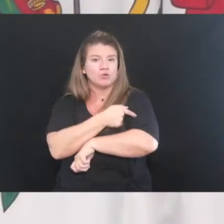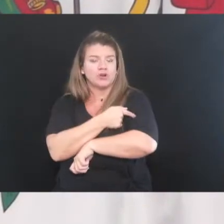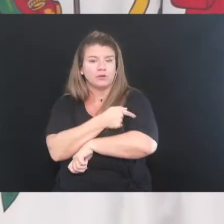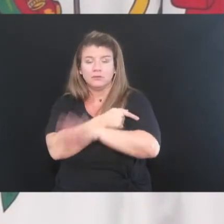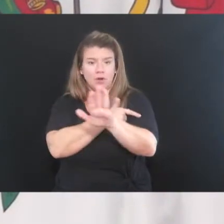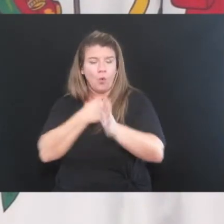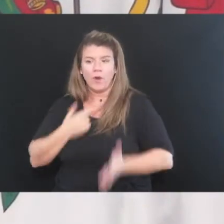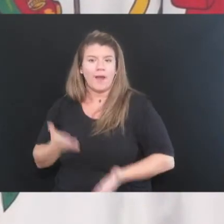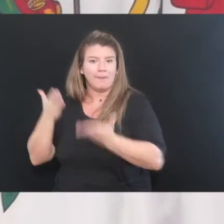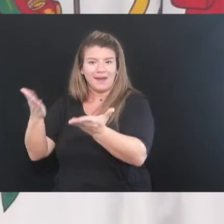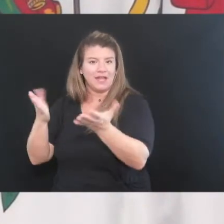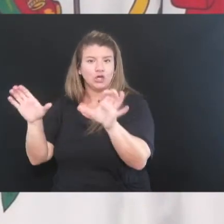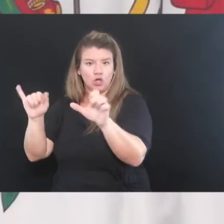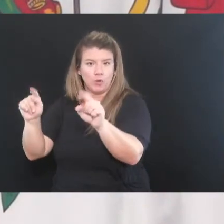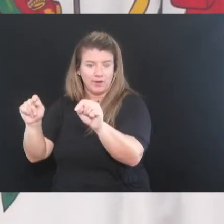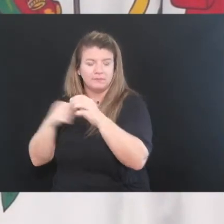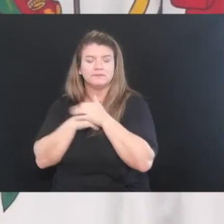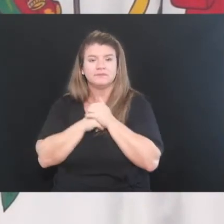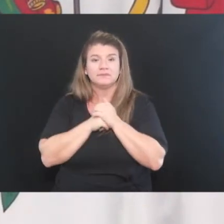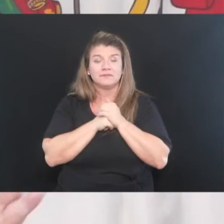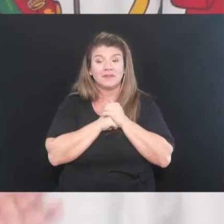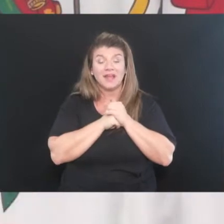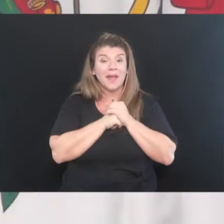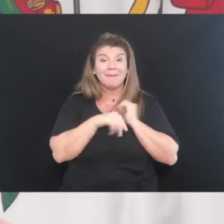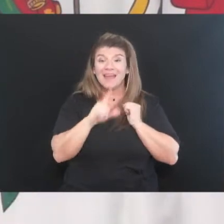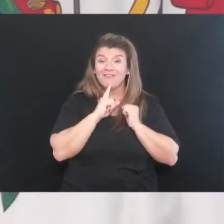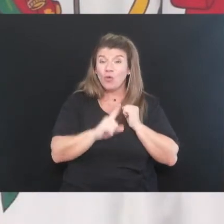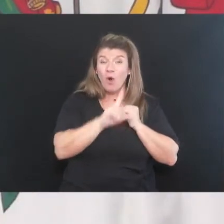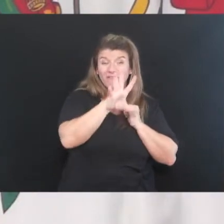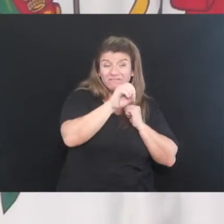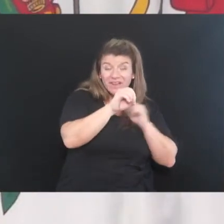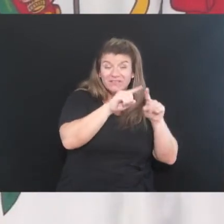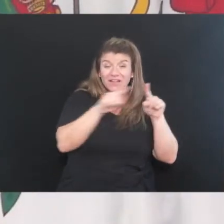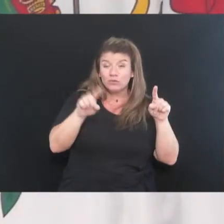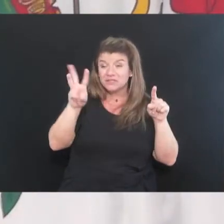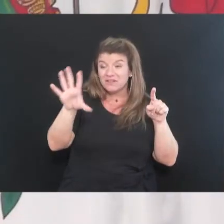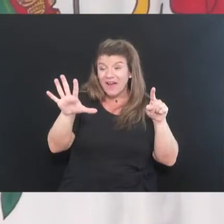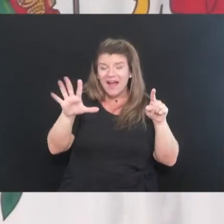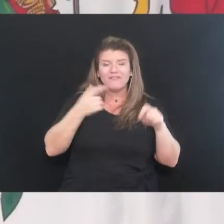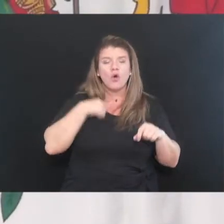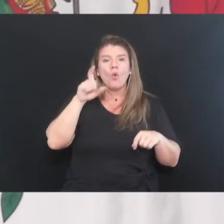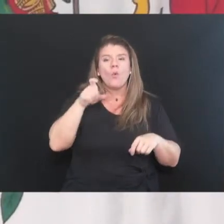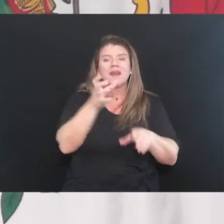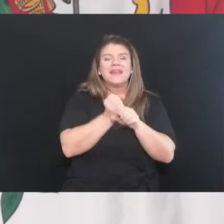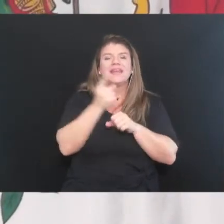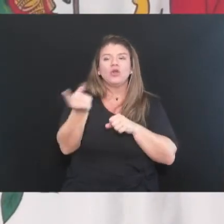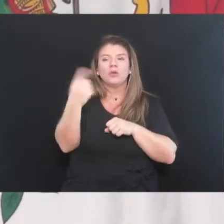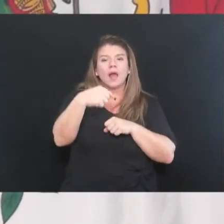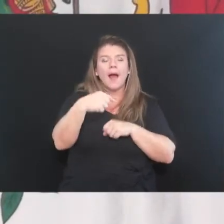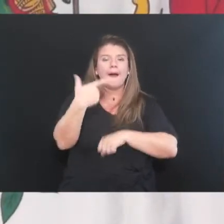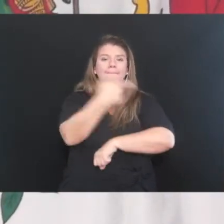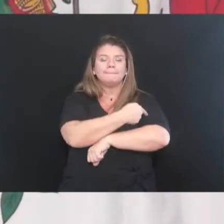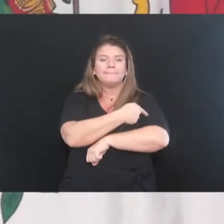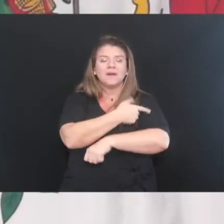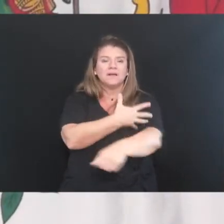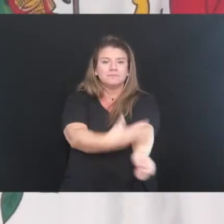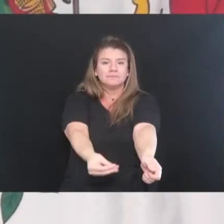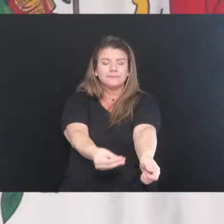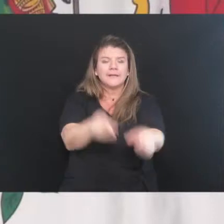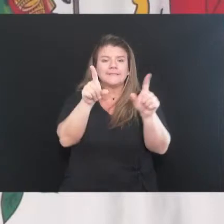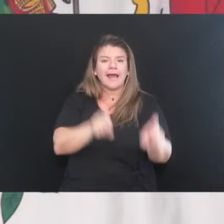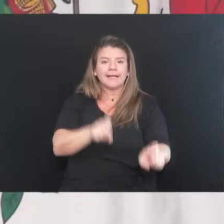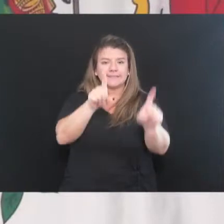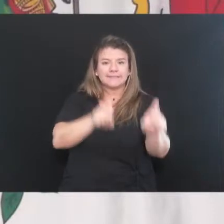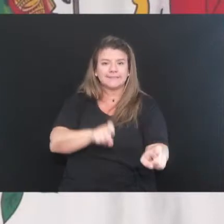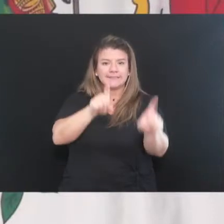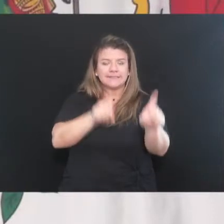would recommend you do that. But if you're 50 to 65, we need to get you in and test those antibodies to where